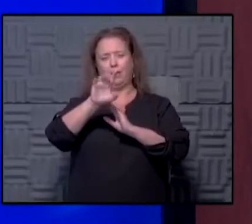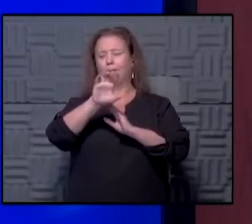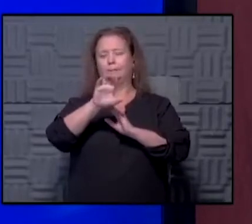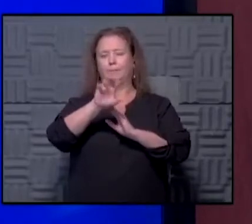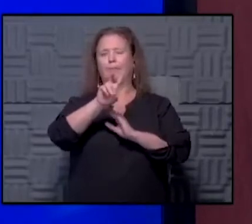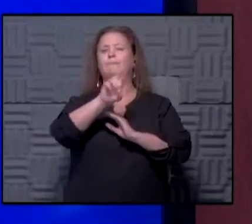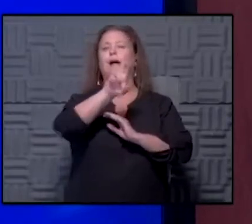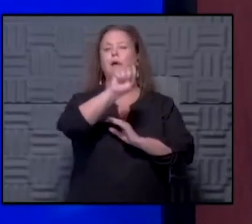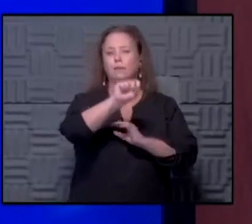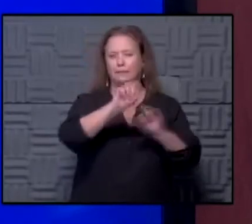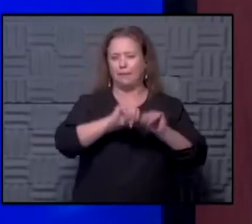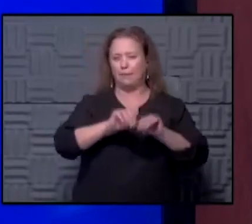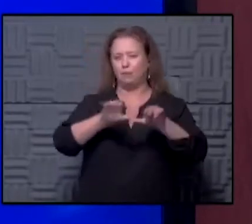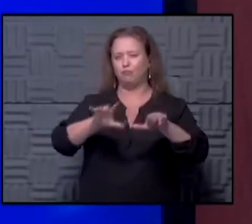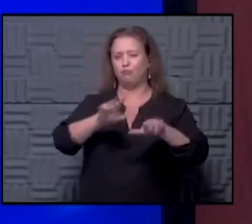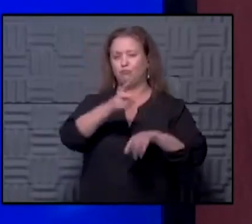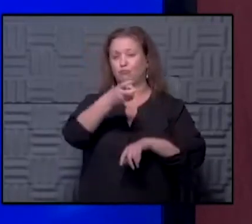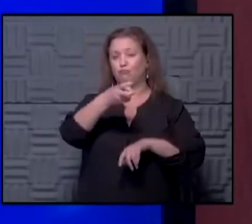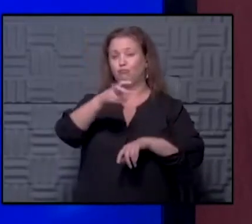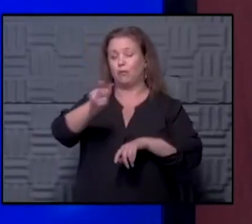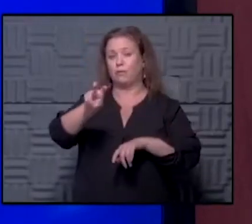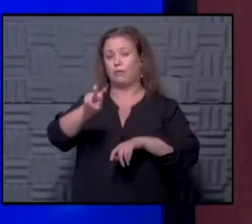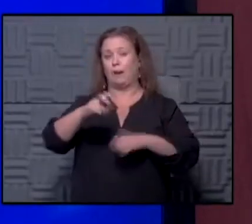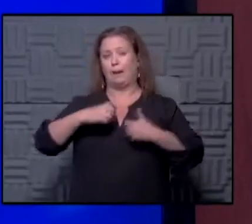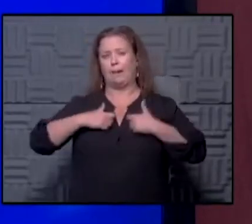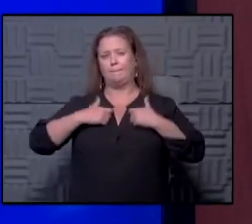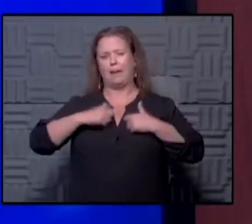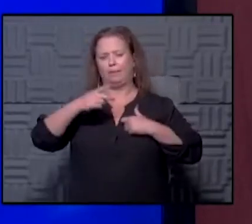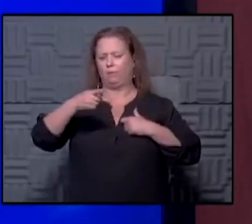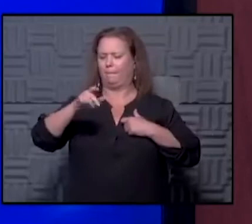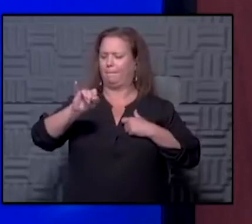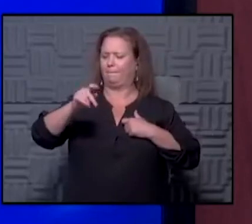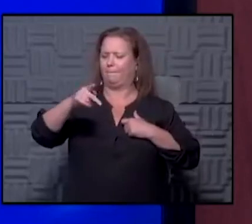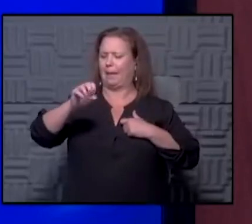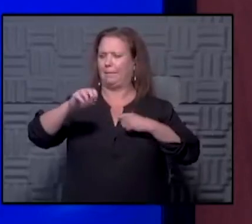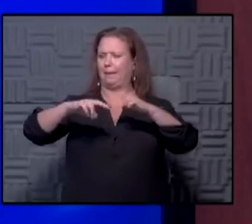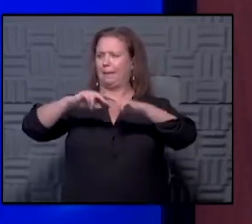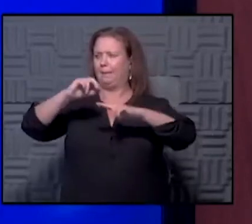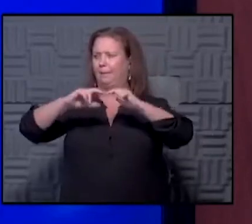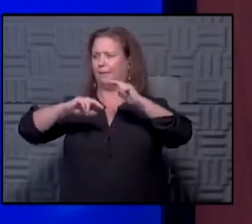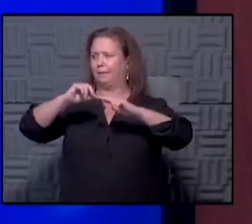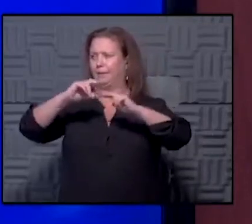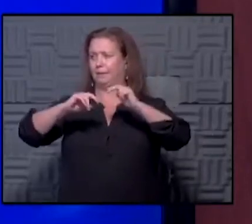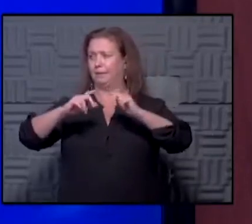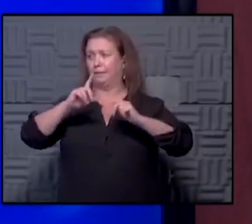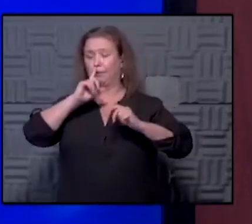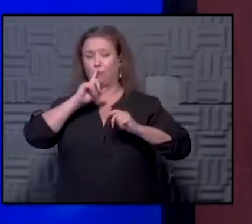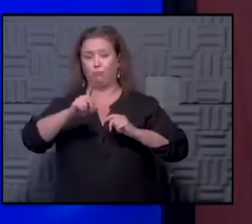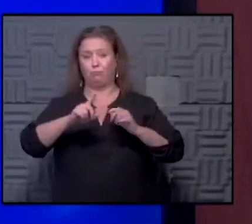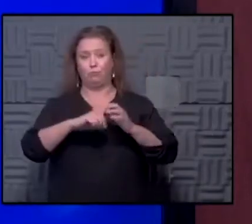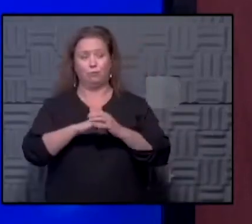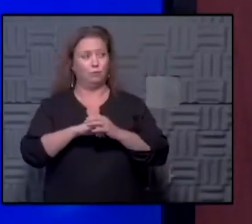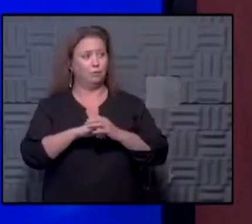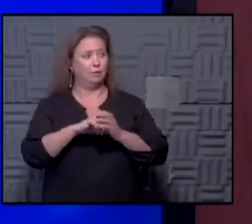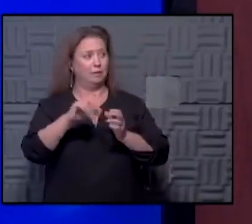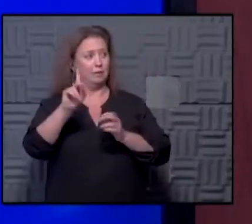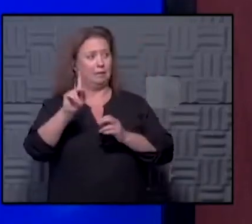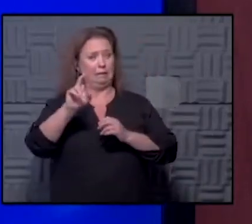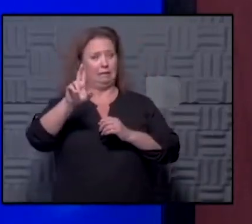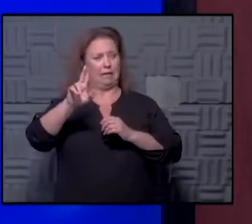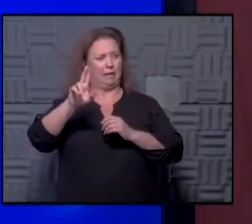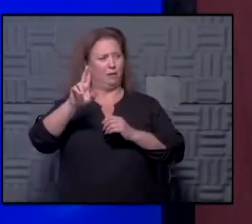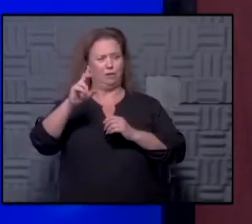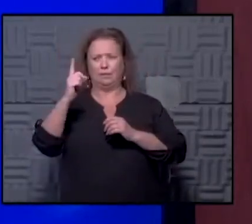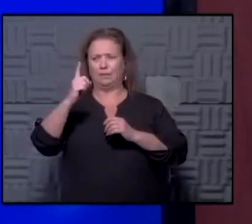the virus can be transferred through bathroom piping in buildings, and she wants to know if that's true. KU was doing